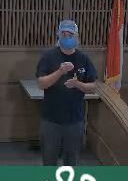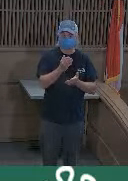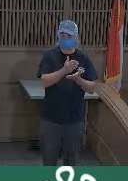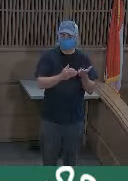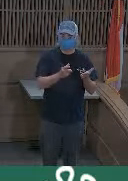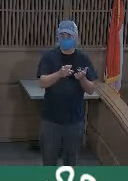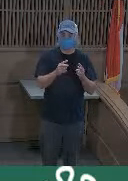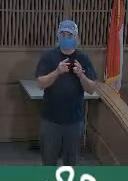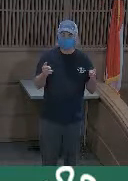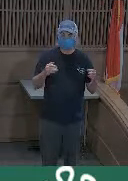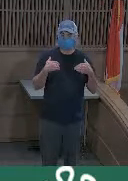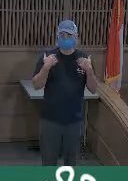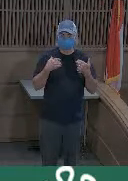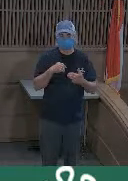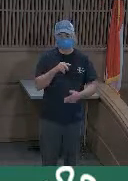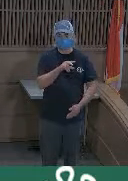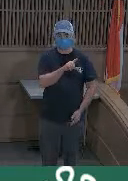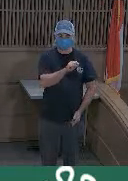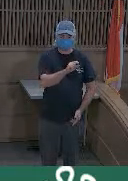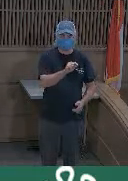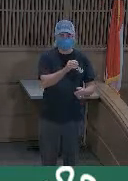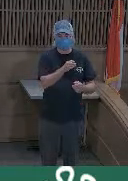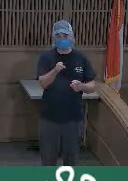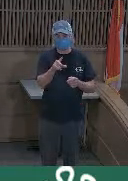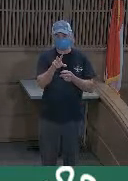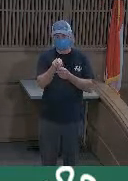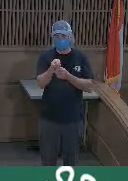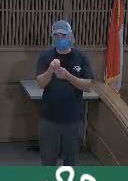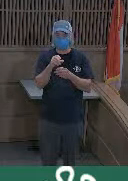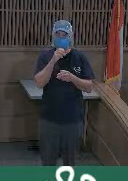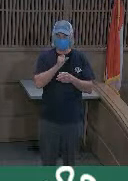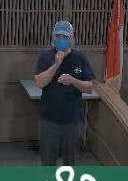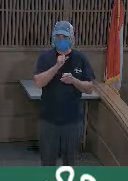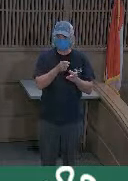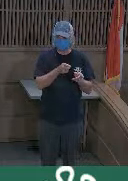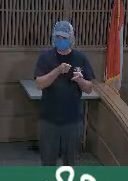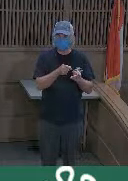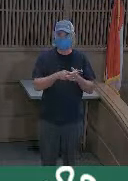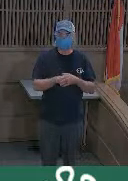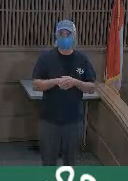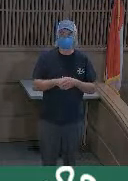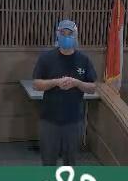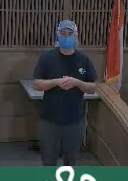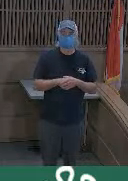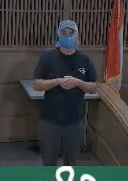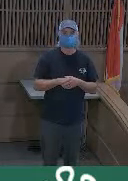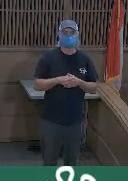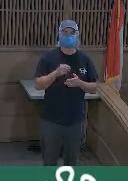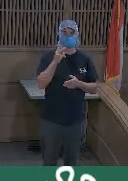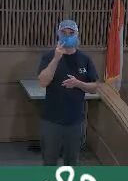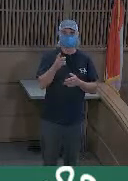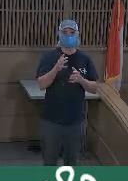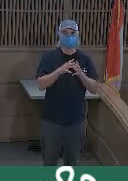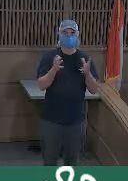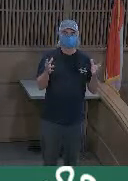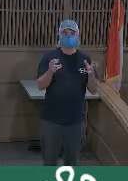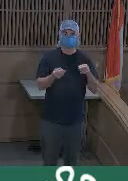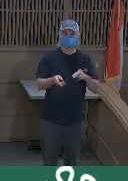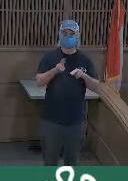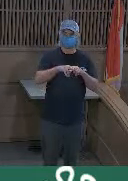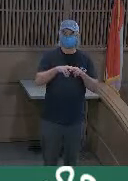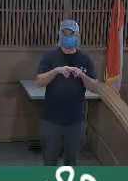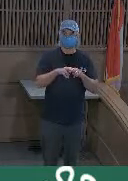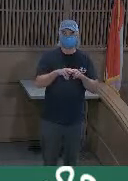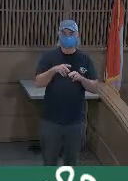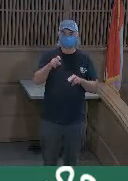also serious illness resulting from the virus. We're grateful that we've seen a tick up in the demand for the